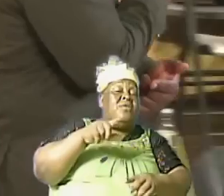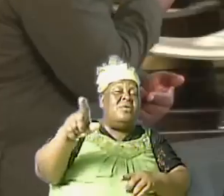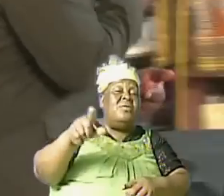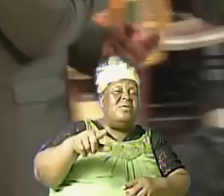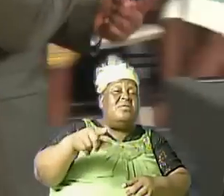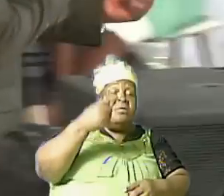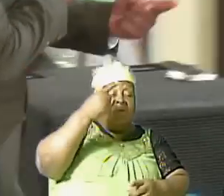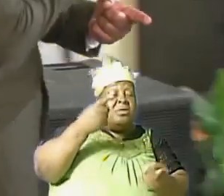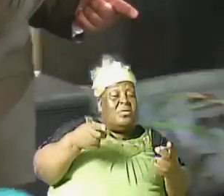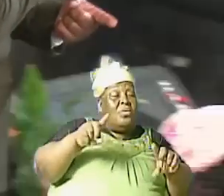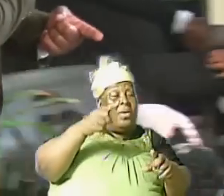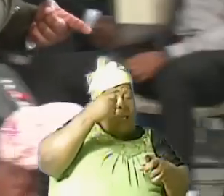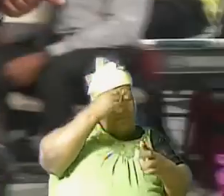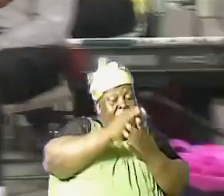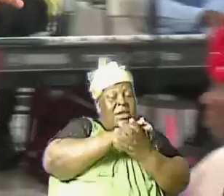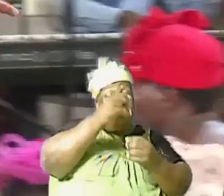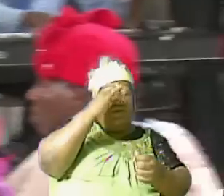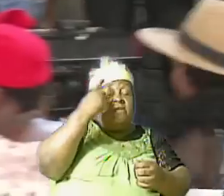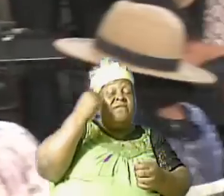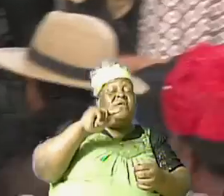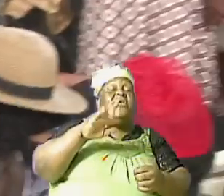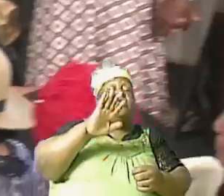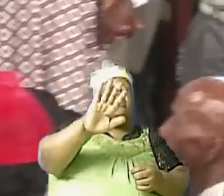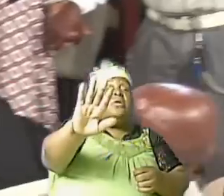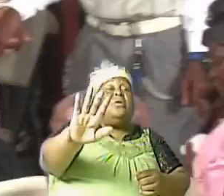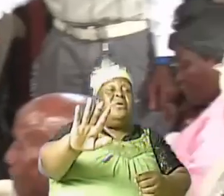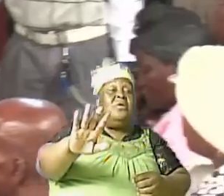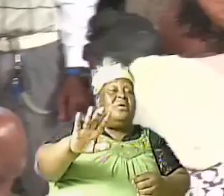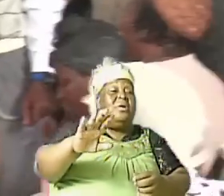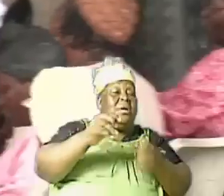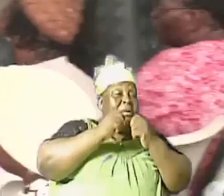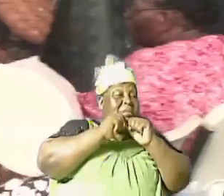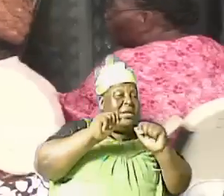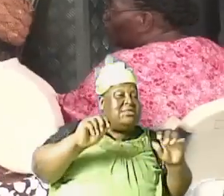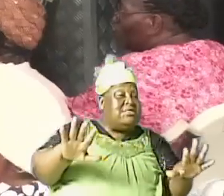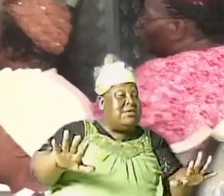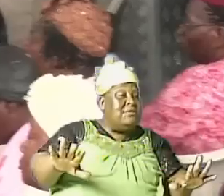believing God for your blessing, so you have your devil too.